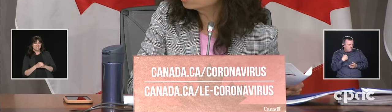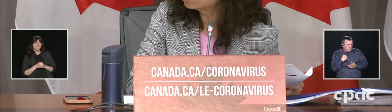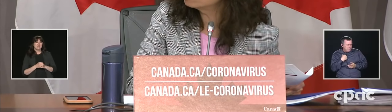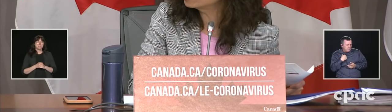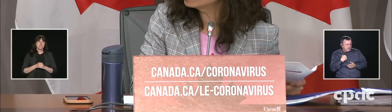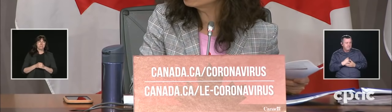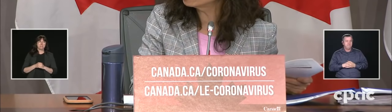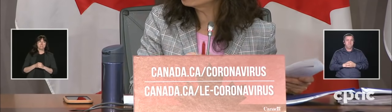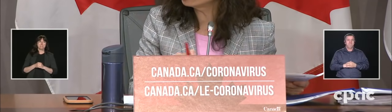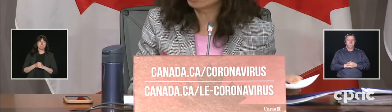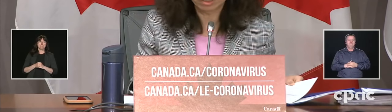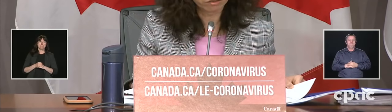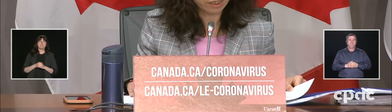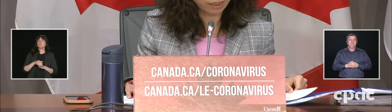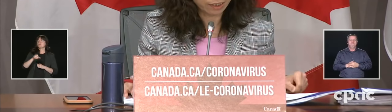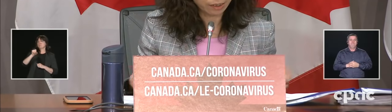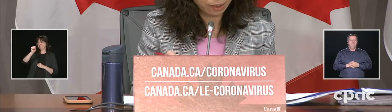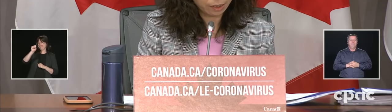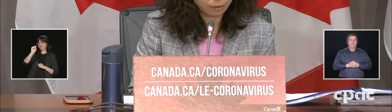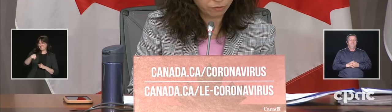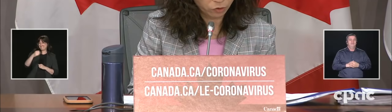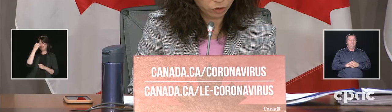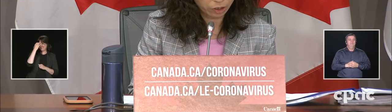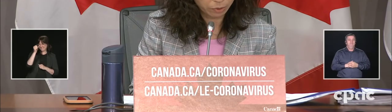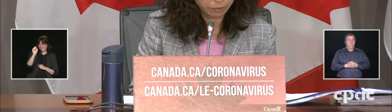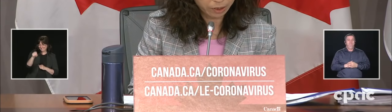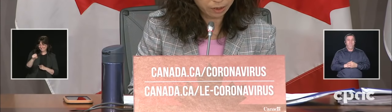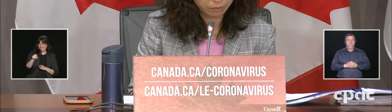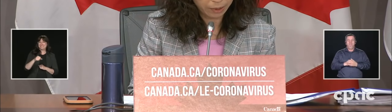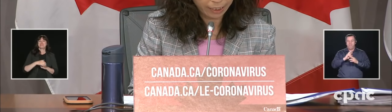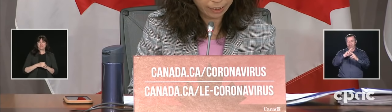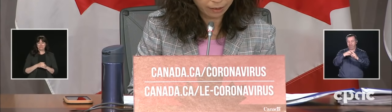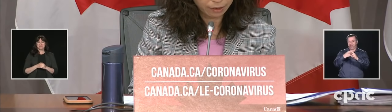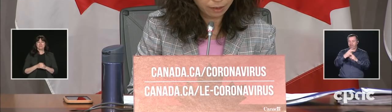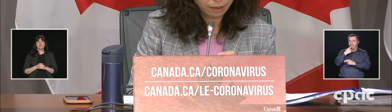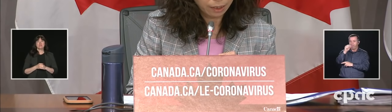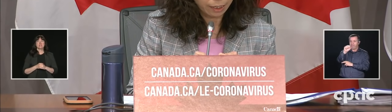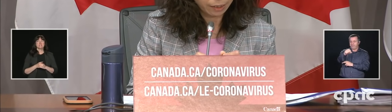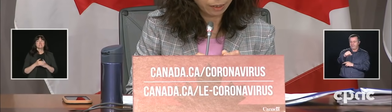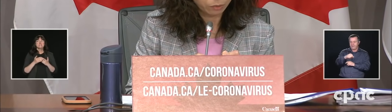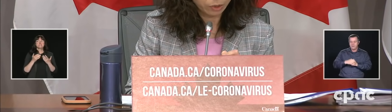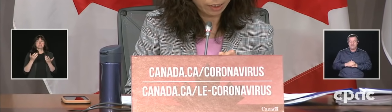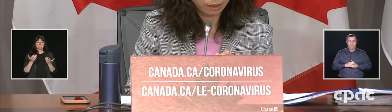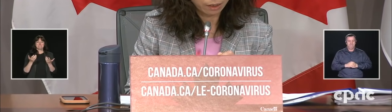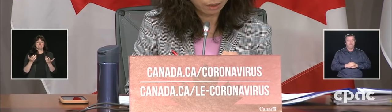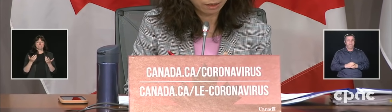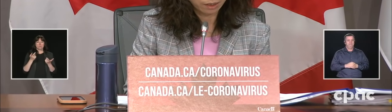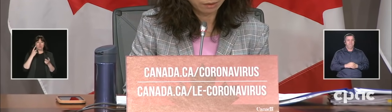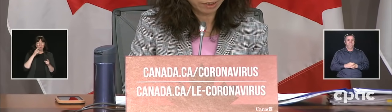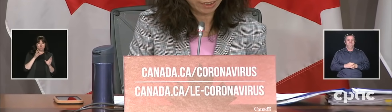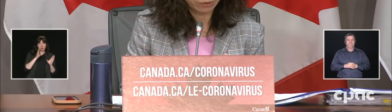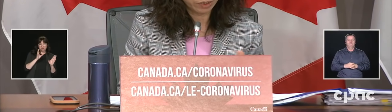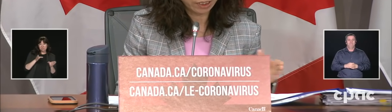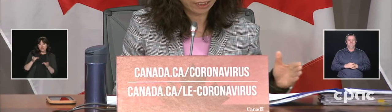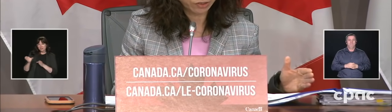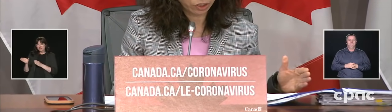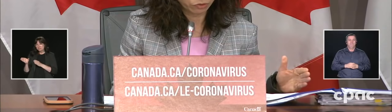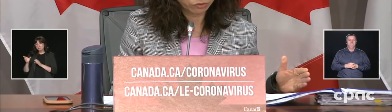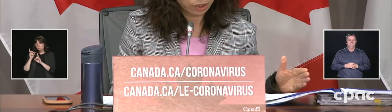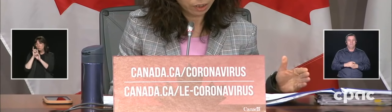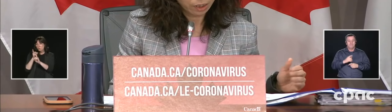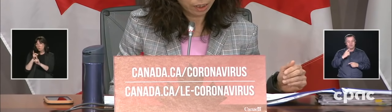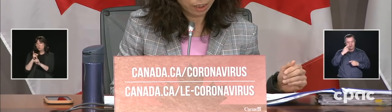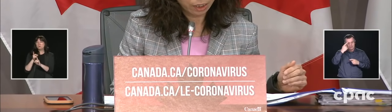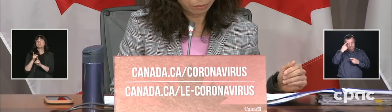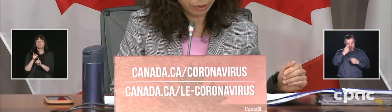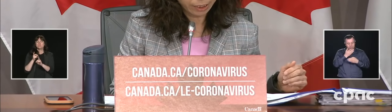Yes, I think you do, and I think for the purposes of planning, I think we are staying within that